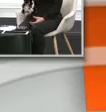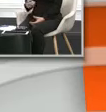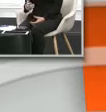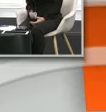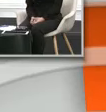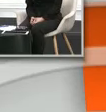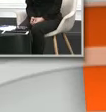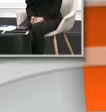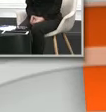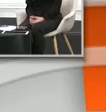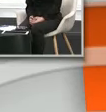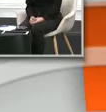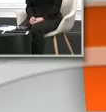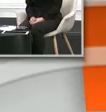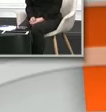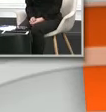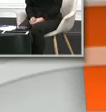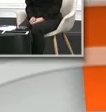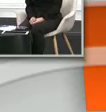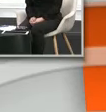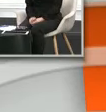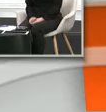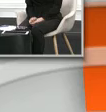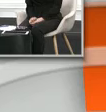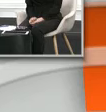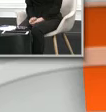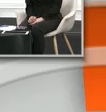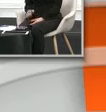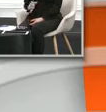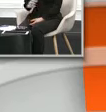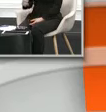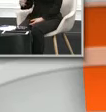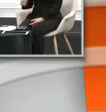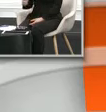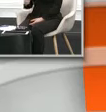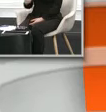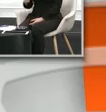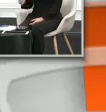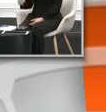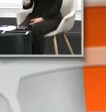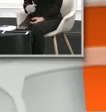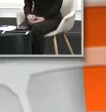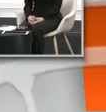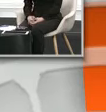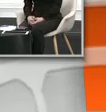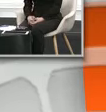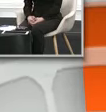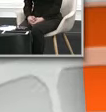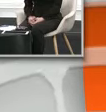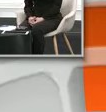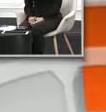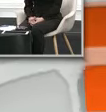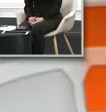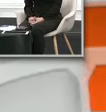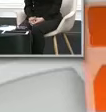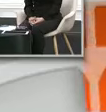or scrutinizing on his past record. But he chose to focus on sentiment of